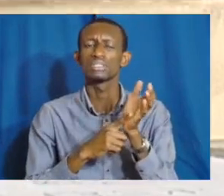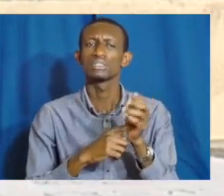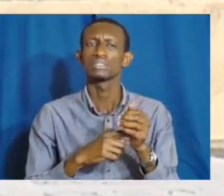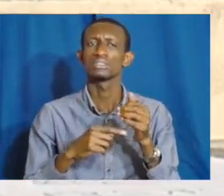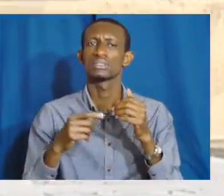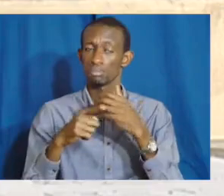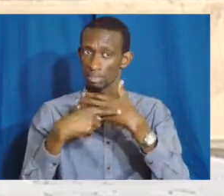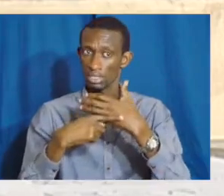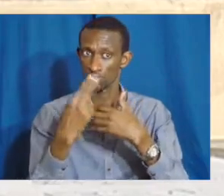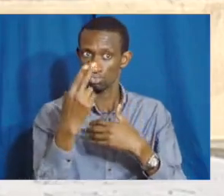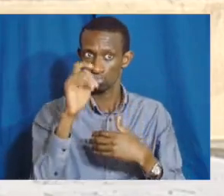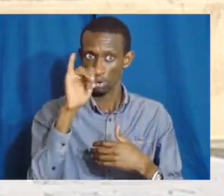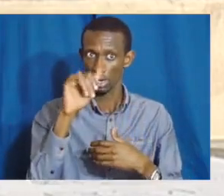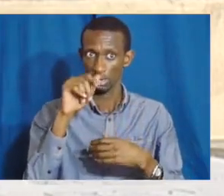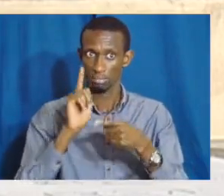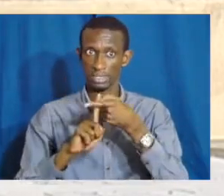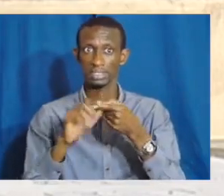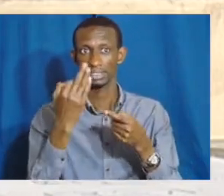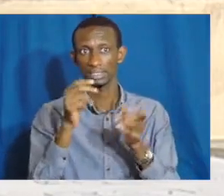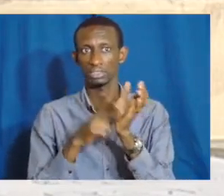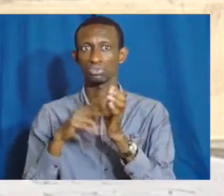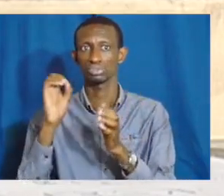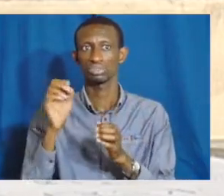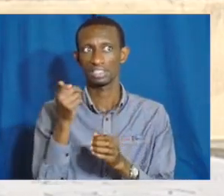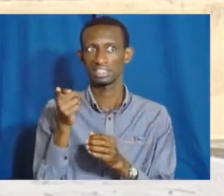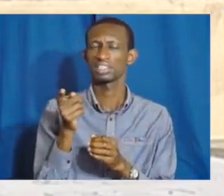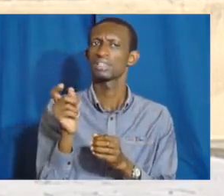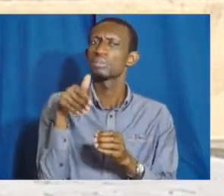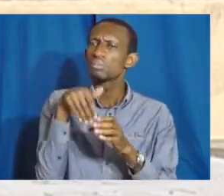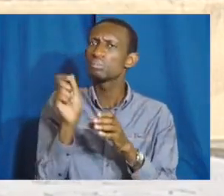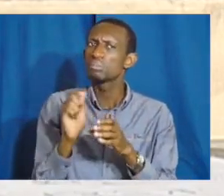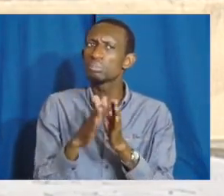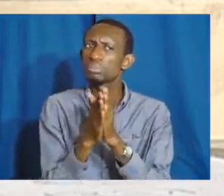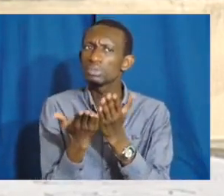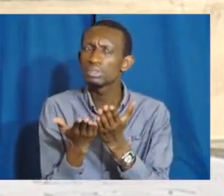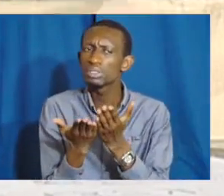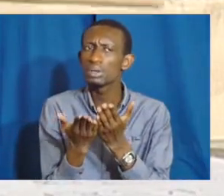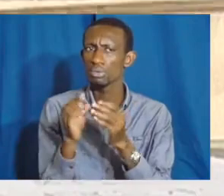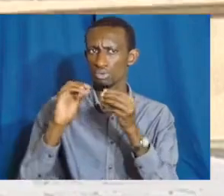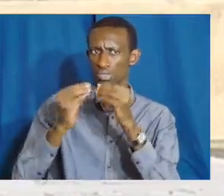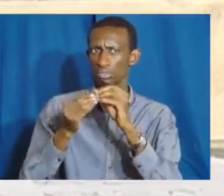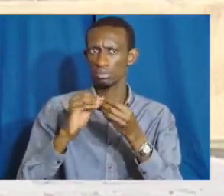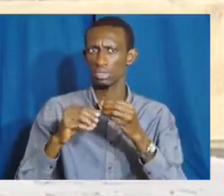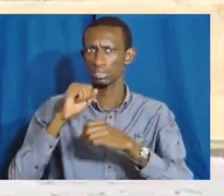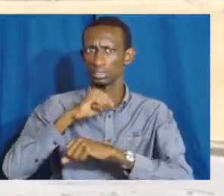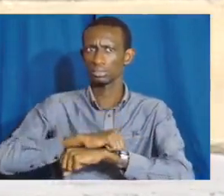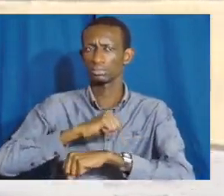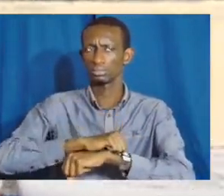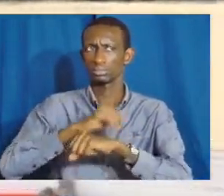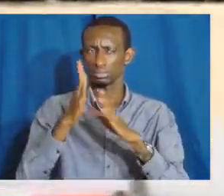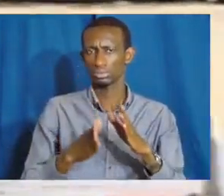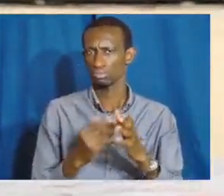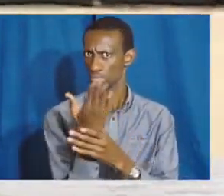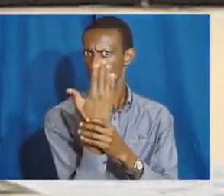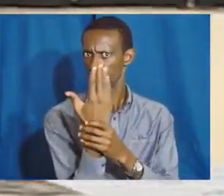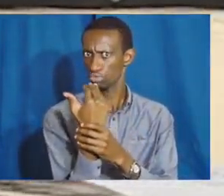over here. The reference is in the book of mathematics for Rwandan schools, senior 3s. On page 90, you can get more